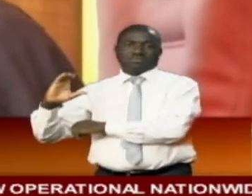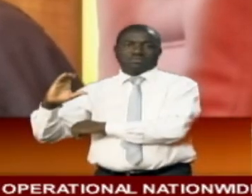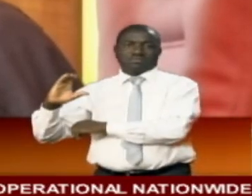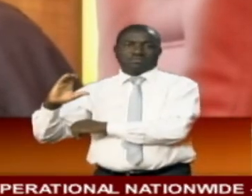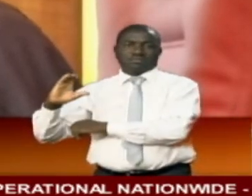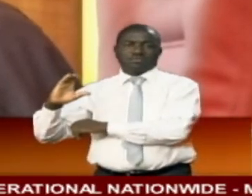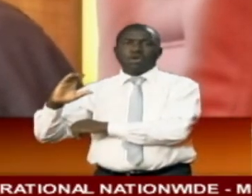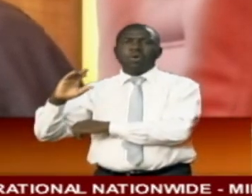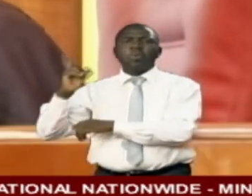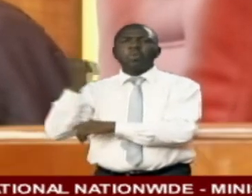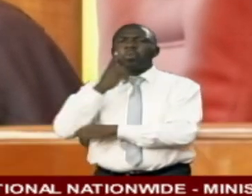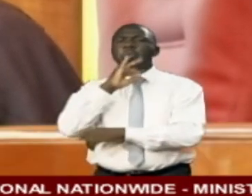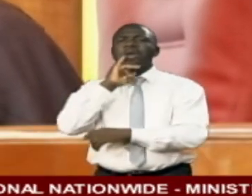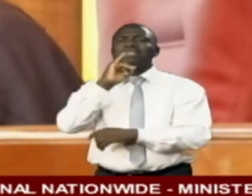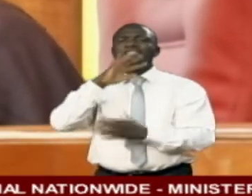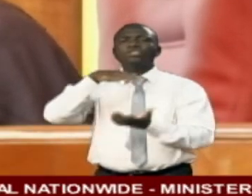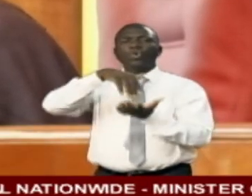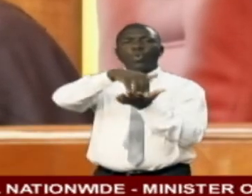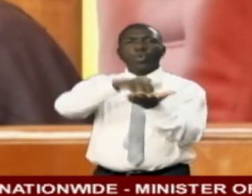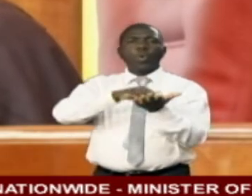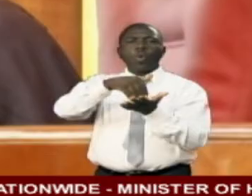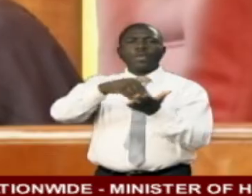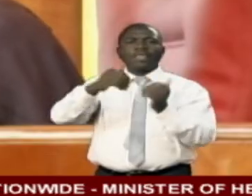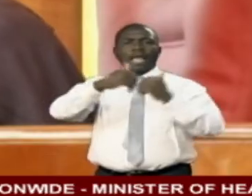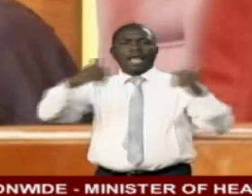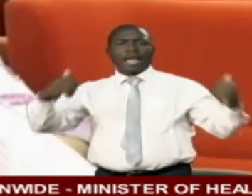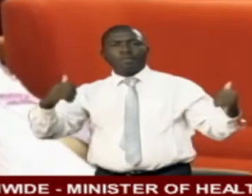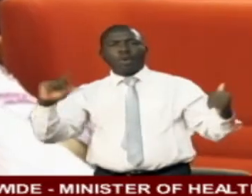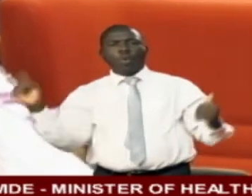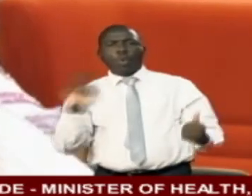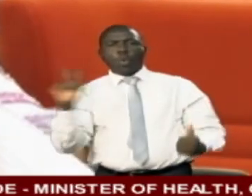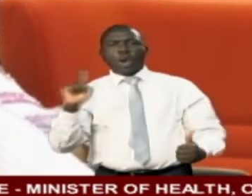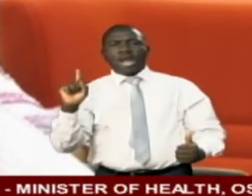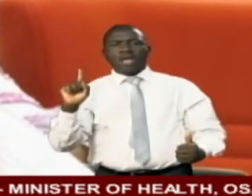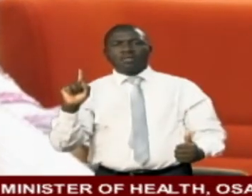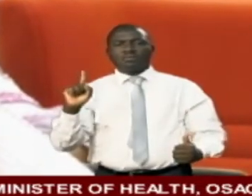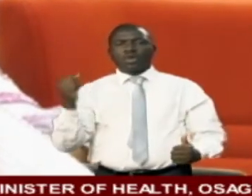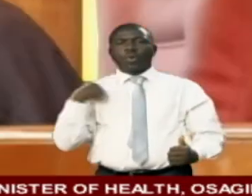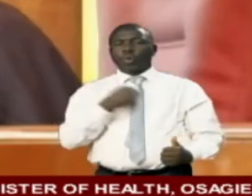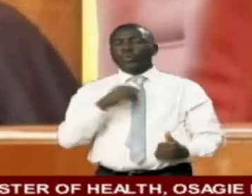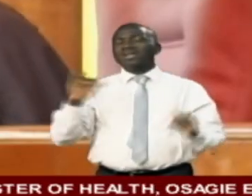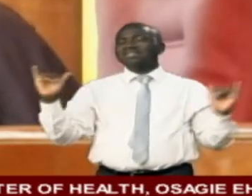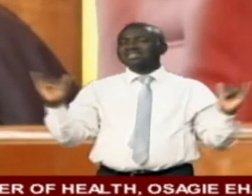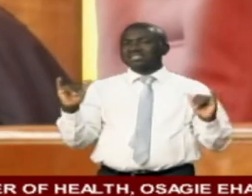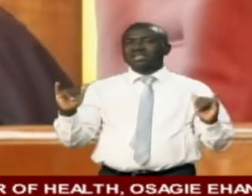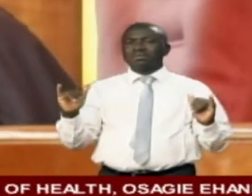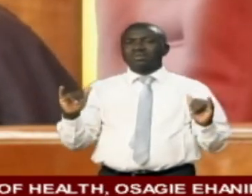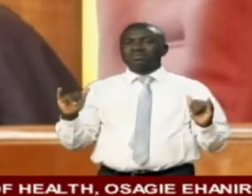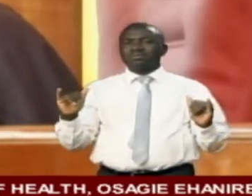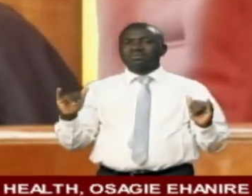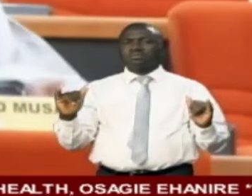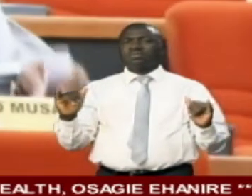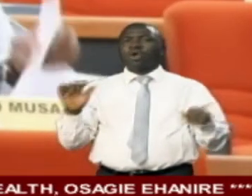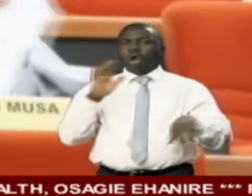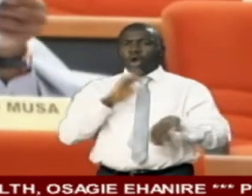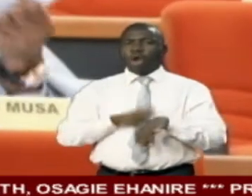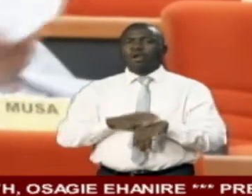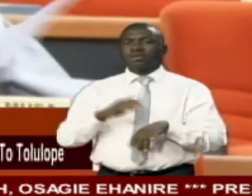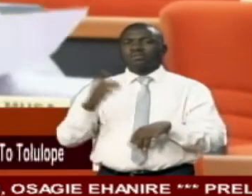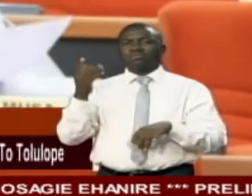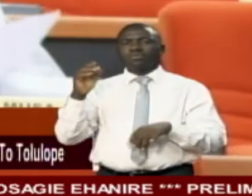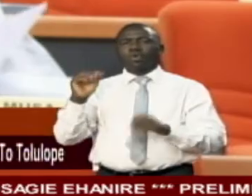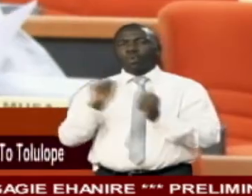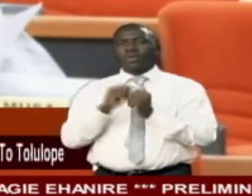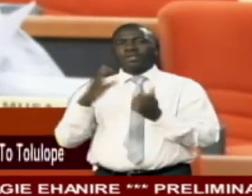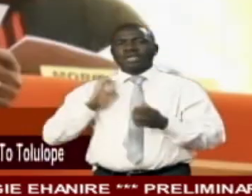the lacunas or the inadequacies? We are on the same page with the executive arm of government on this. It also